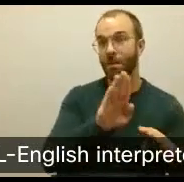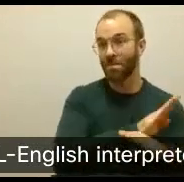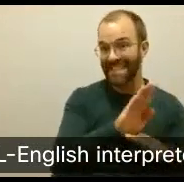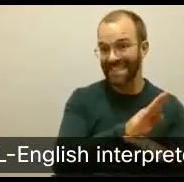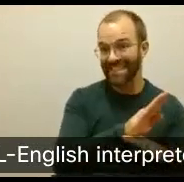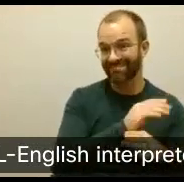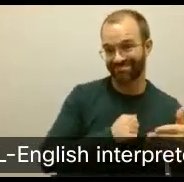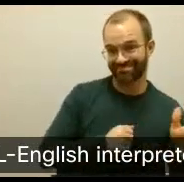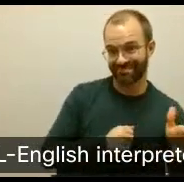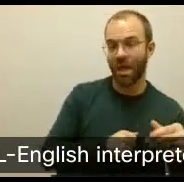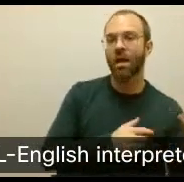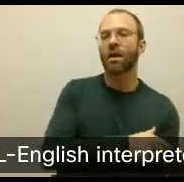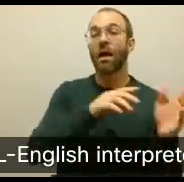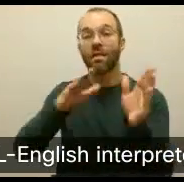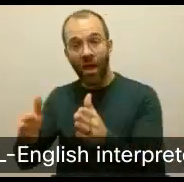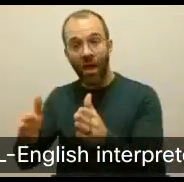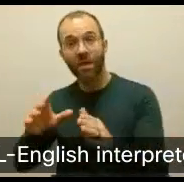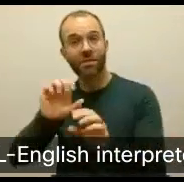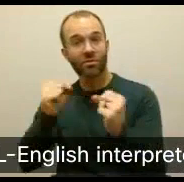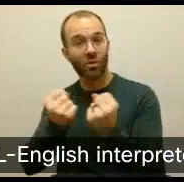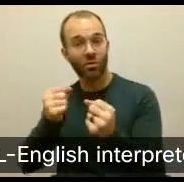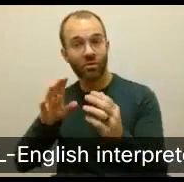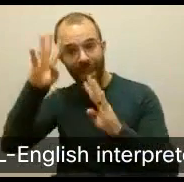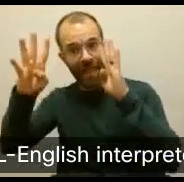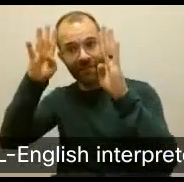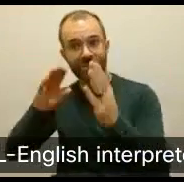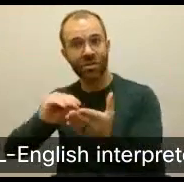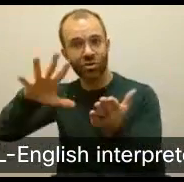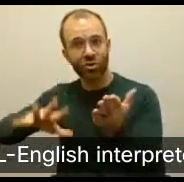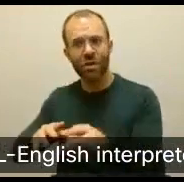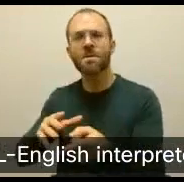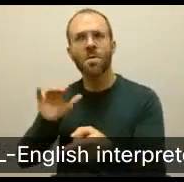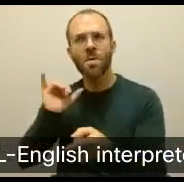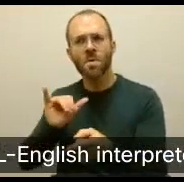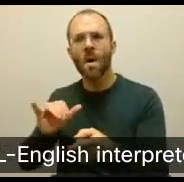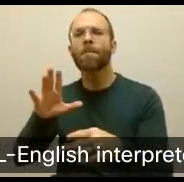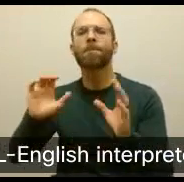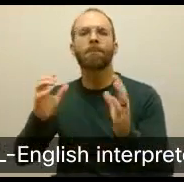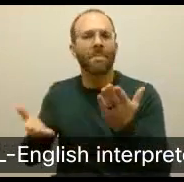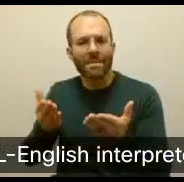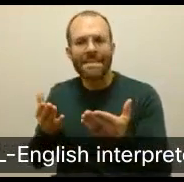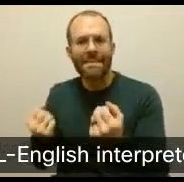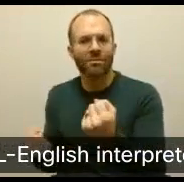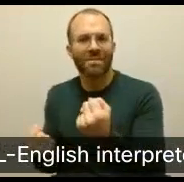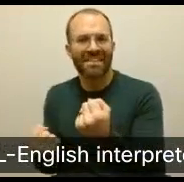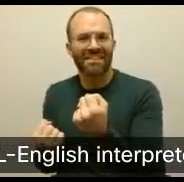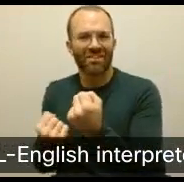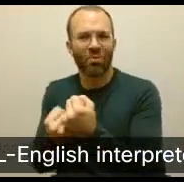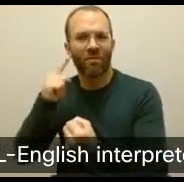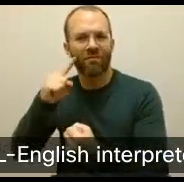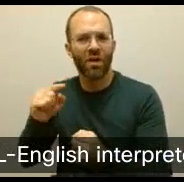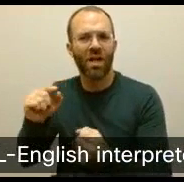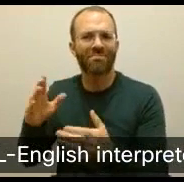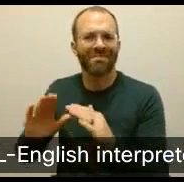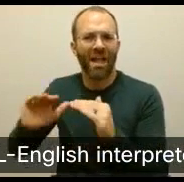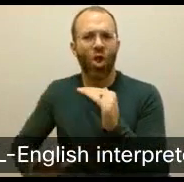the other hand, the social innovation student may want to write more about how the election will affect supports for low-income families, and so the student